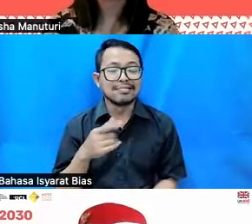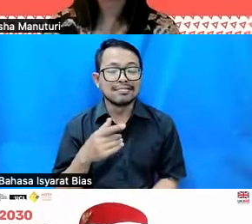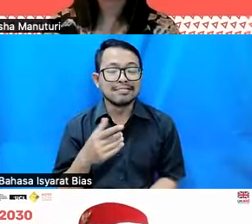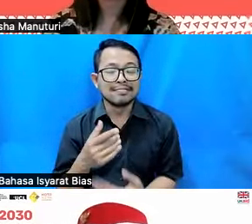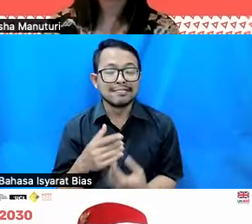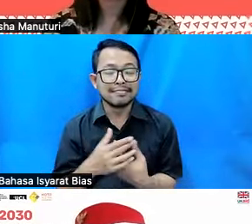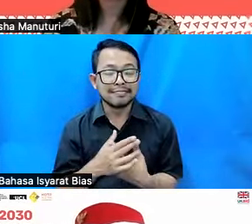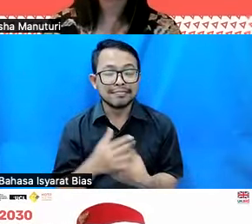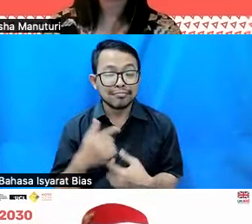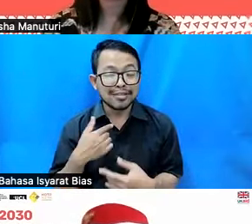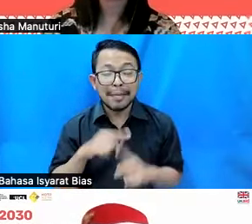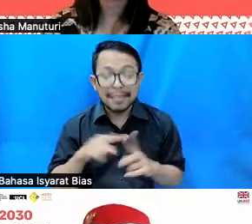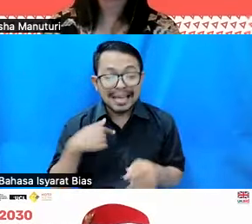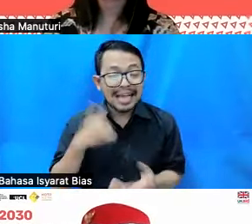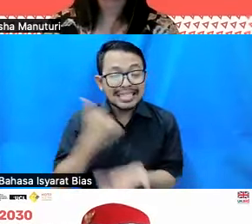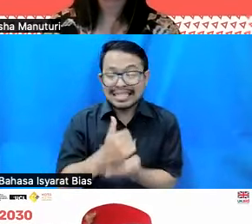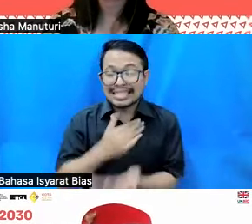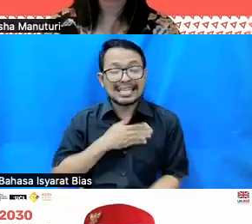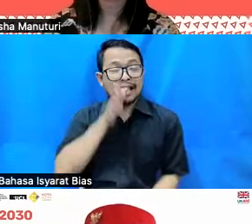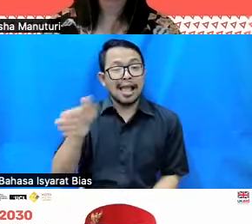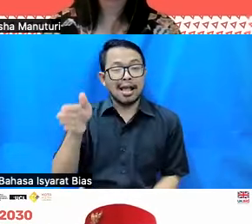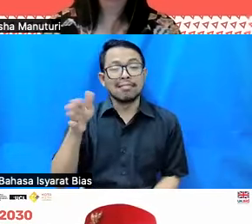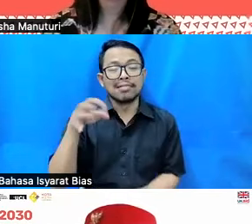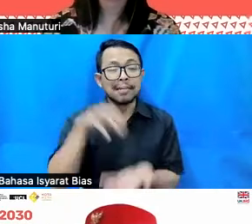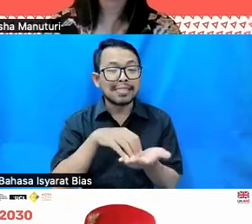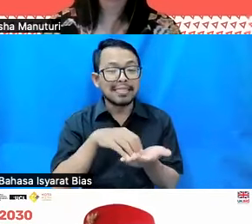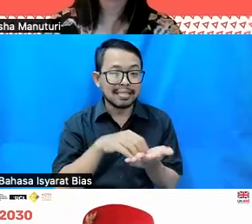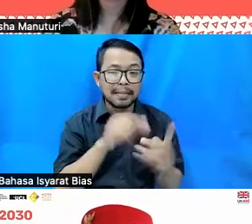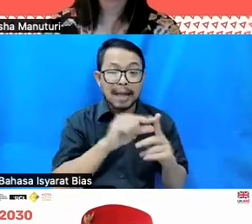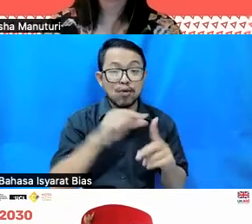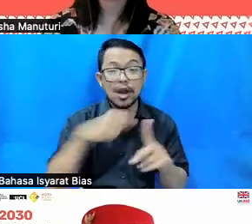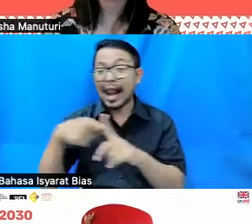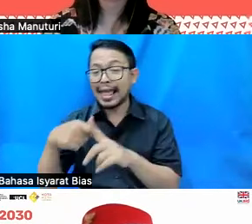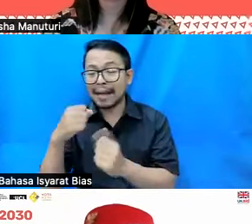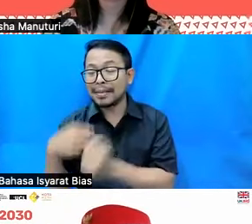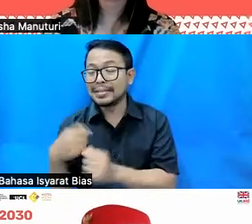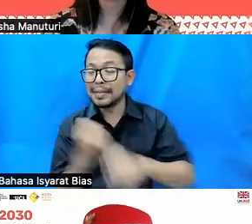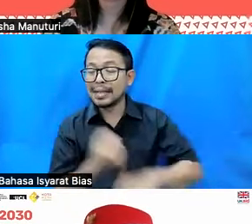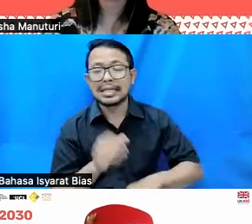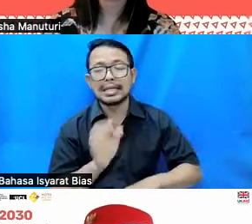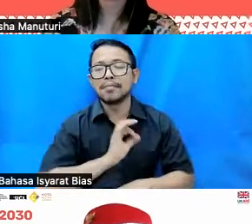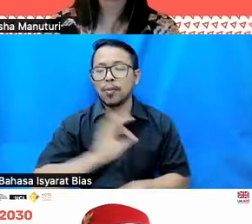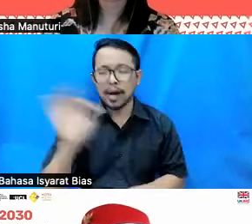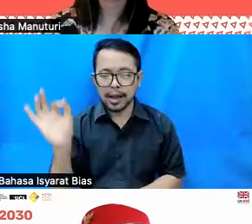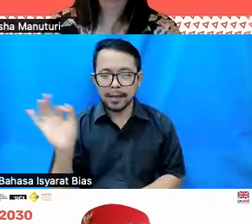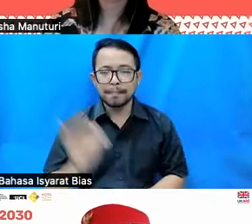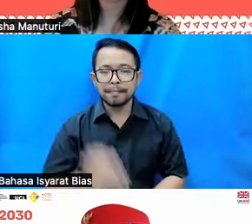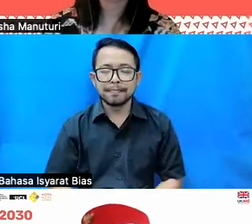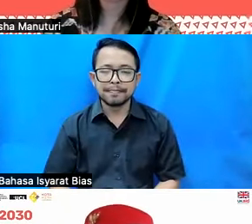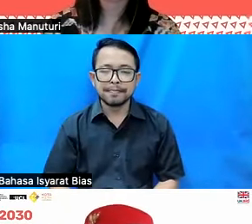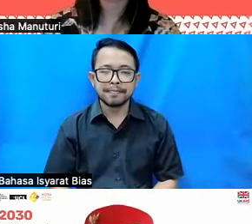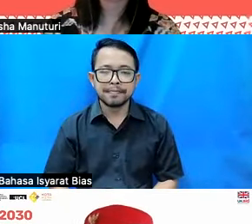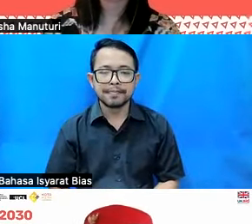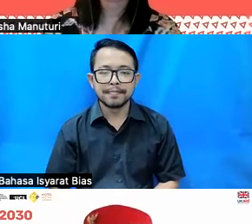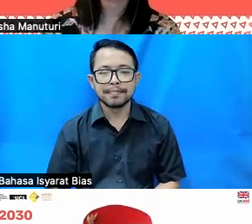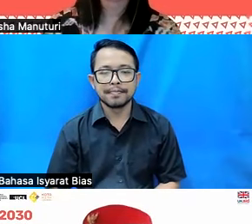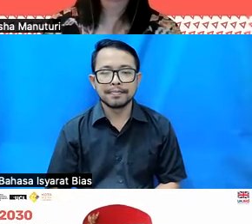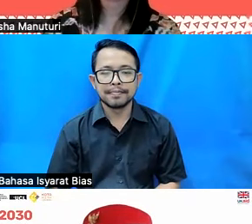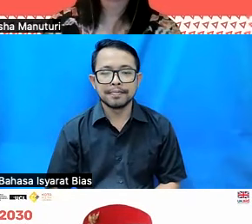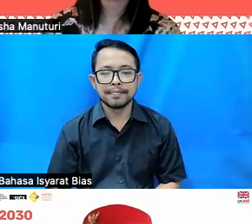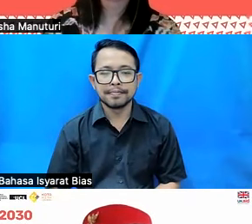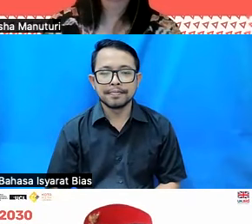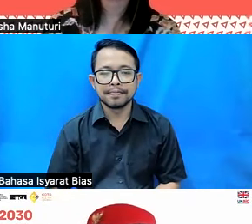the information that I've received. But I have never actually visited or yeah, I've never visited